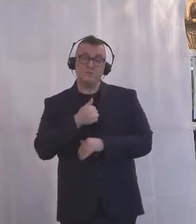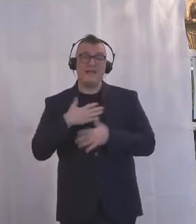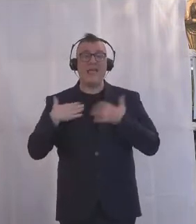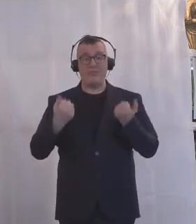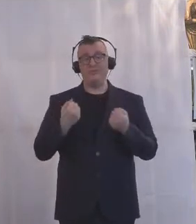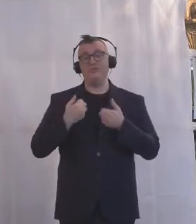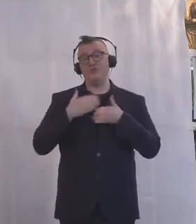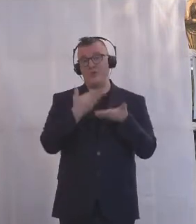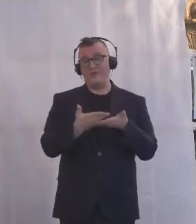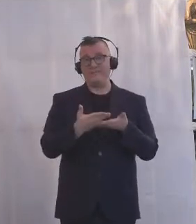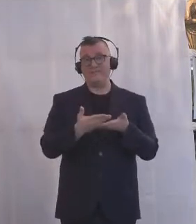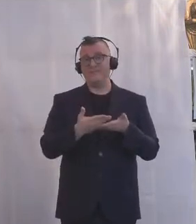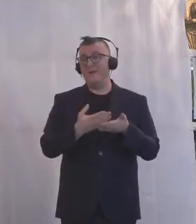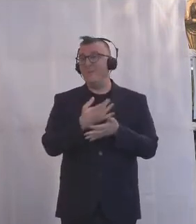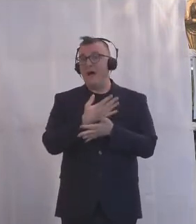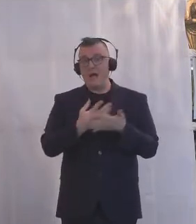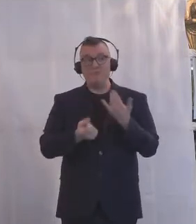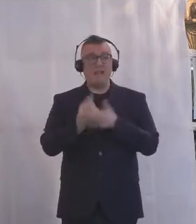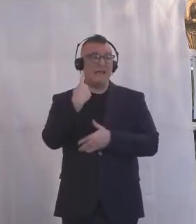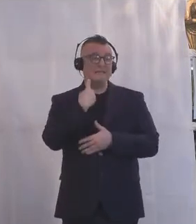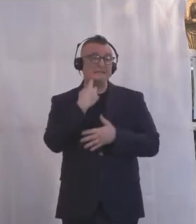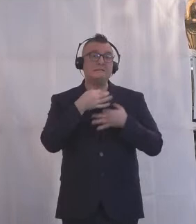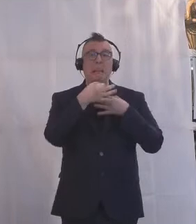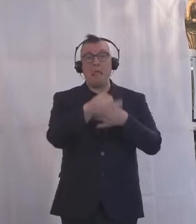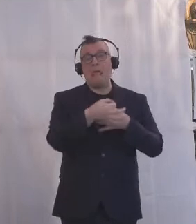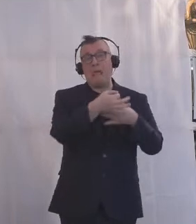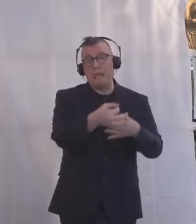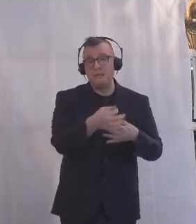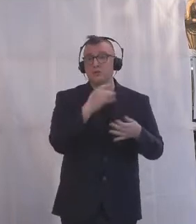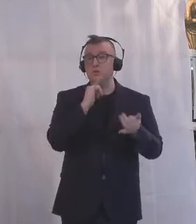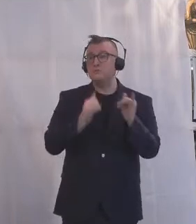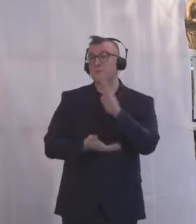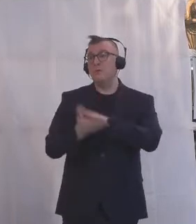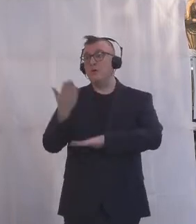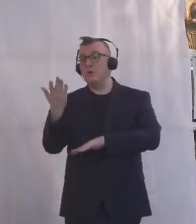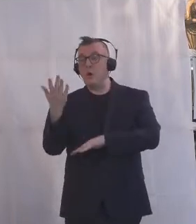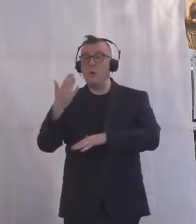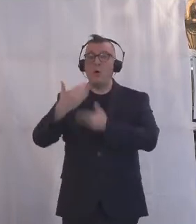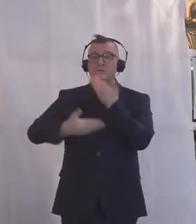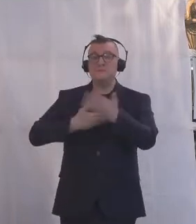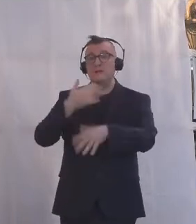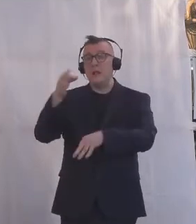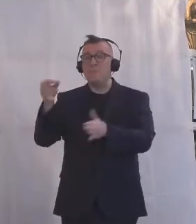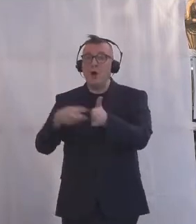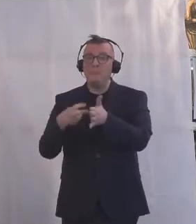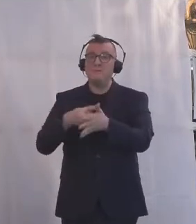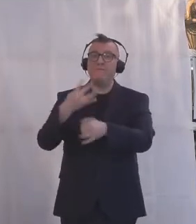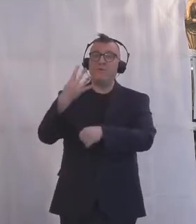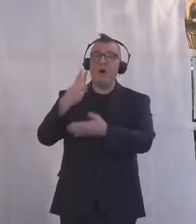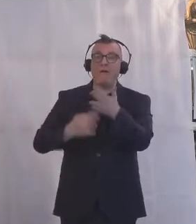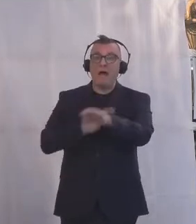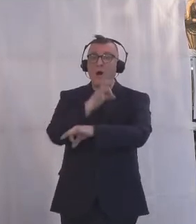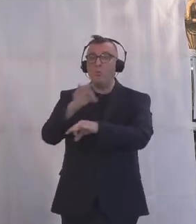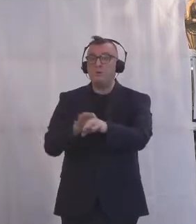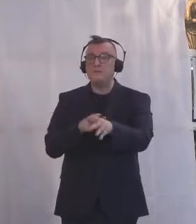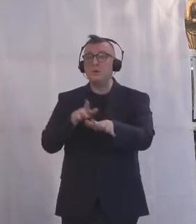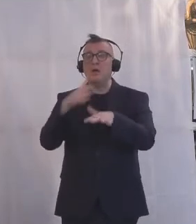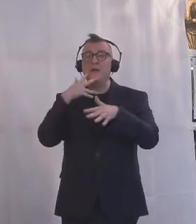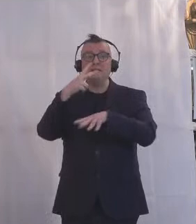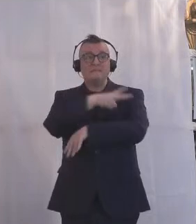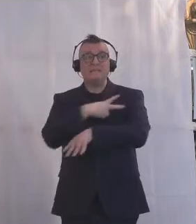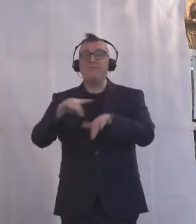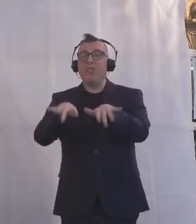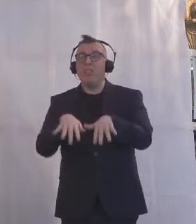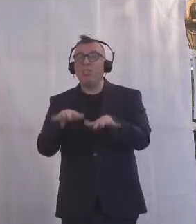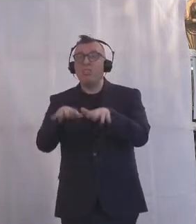usual delays, you know, being at hospital appointments for 4.5 hours while people are trying to log on and trying to get systems to work. I spoke to a colleague